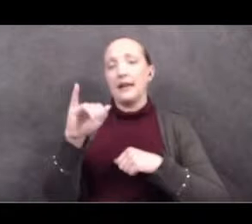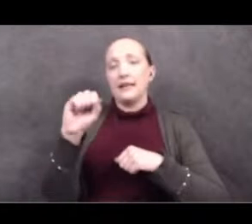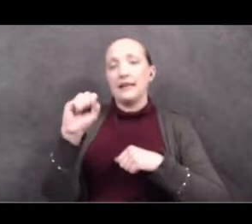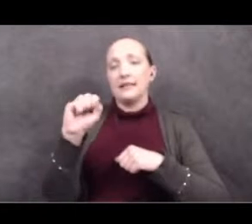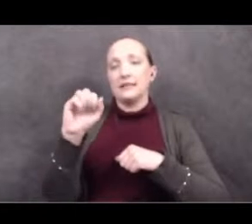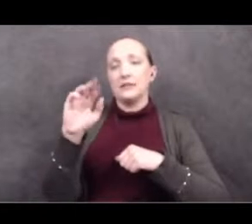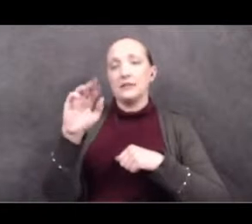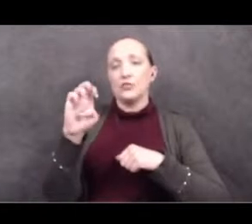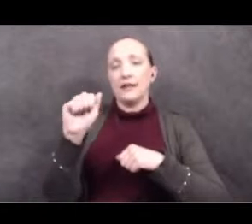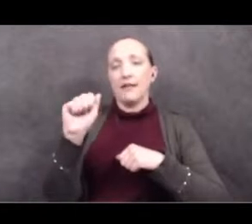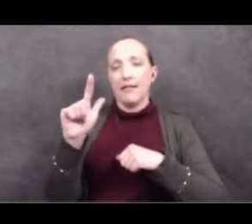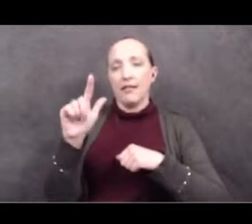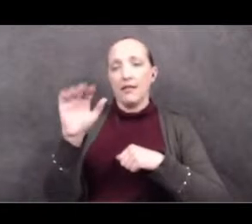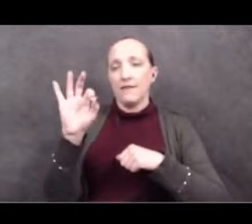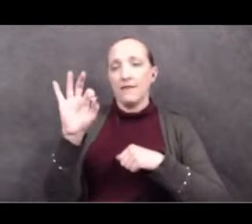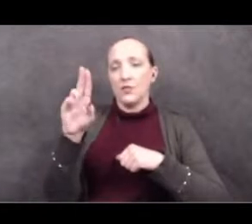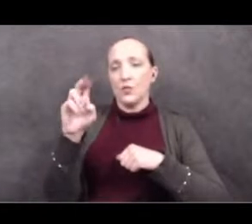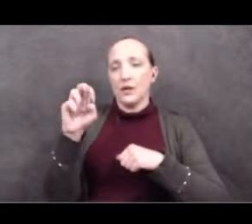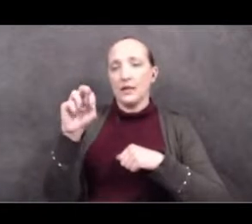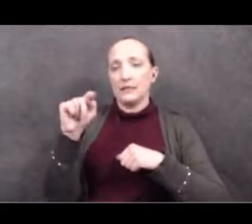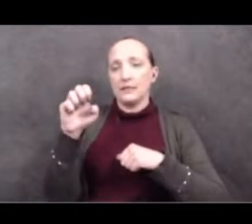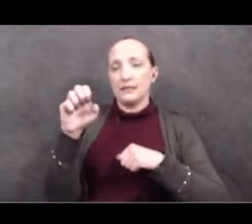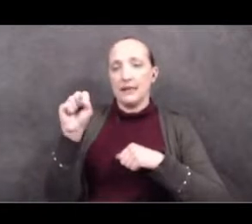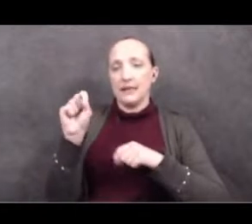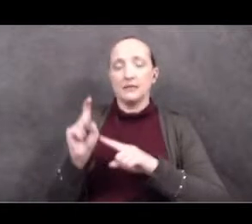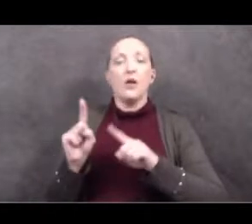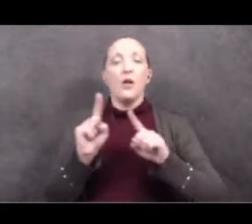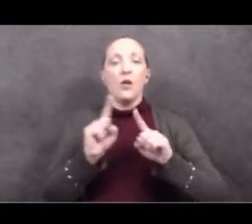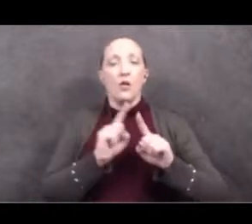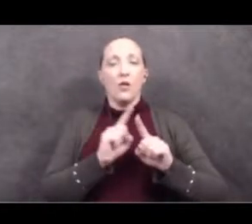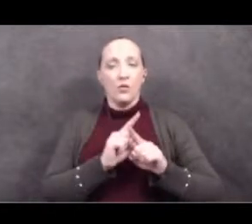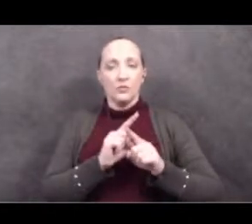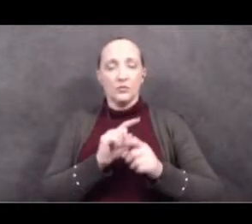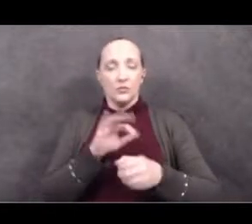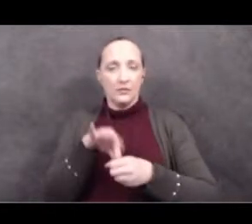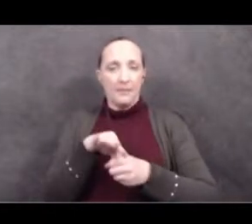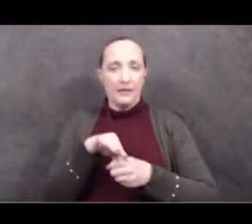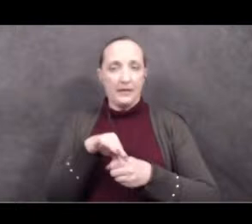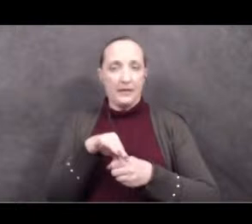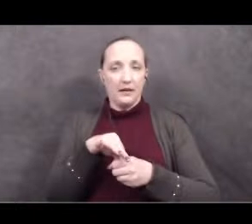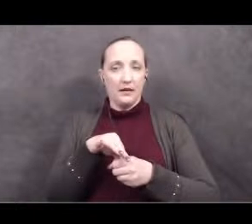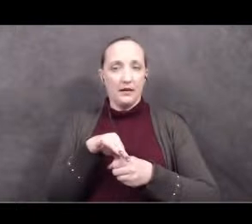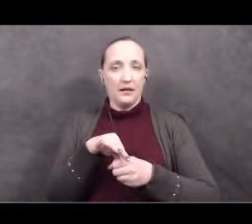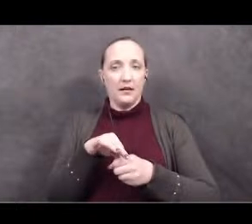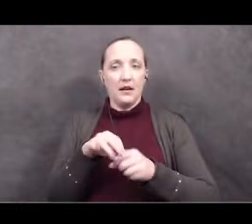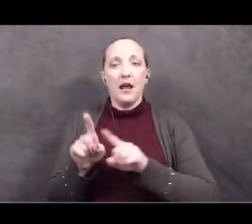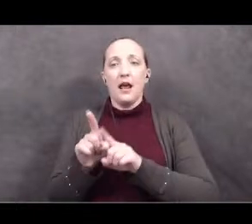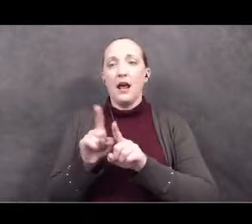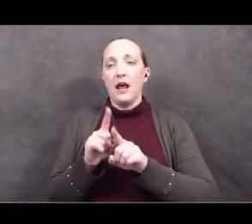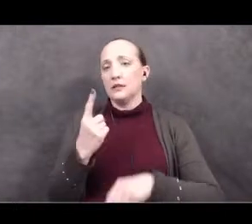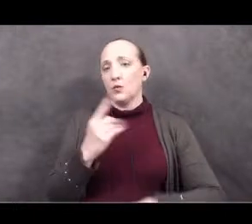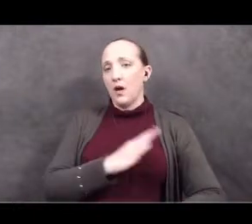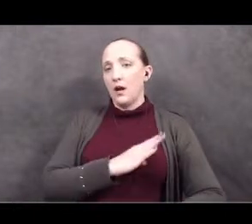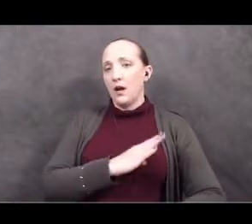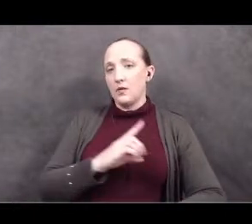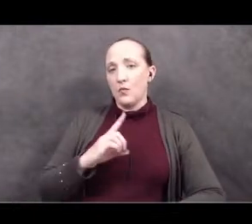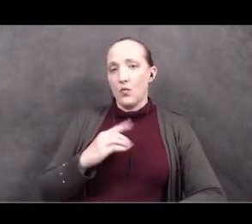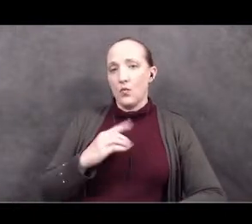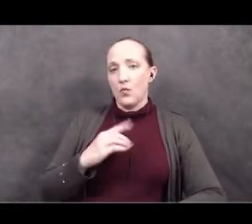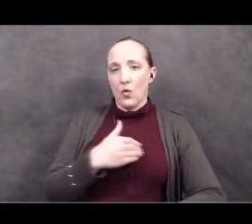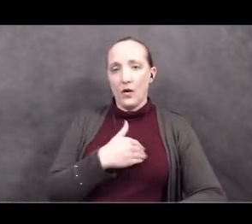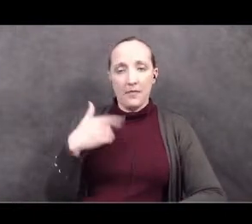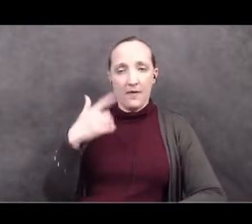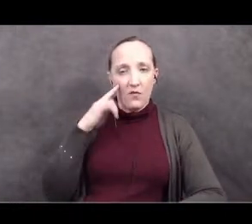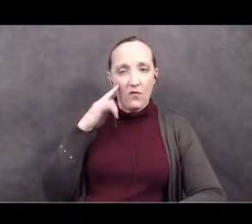Fuentes was also nominated and selected as one of the the board members for that